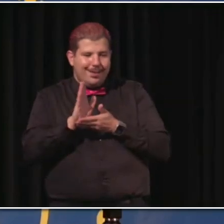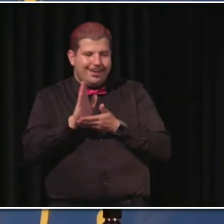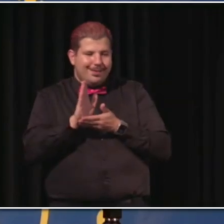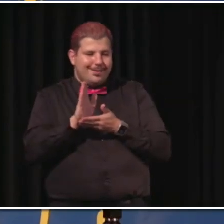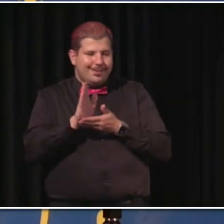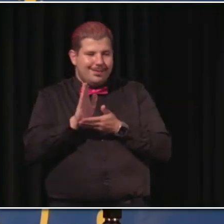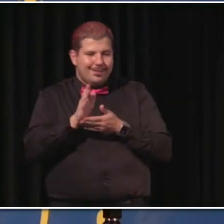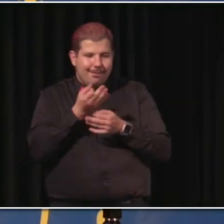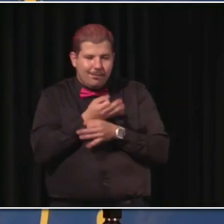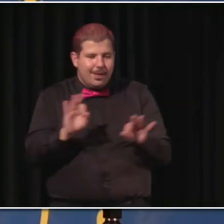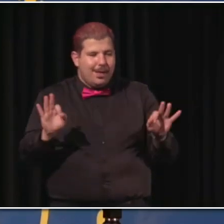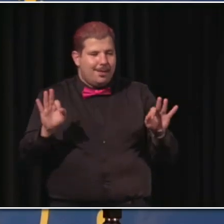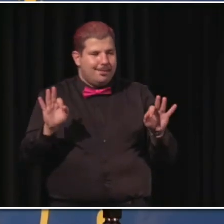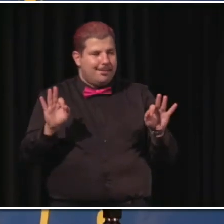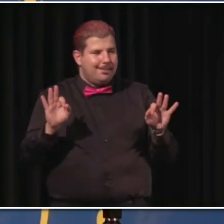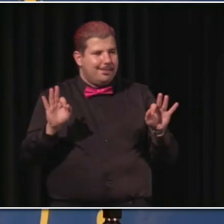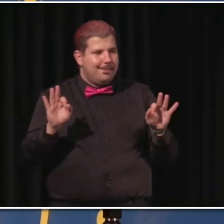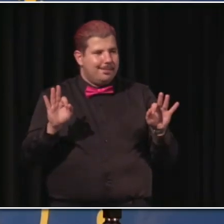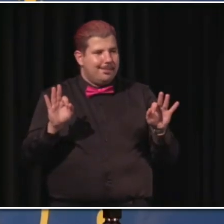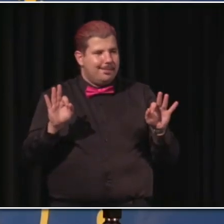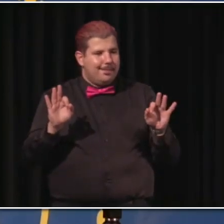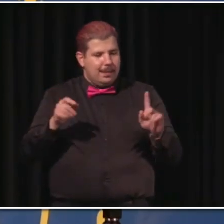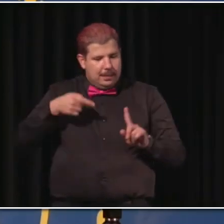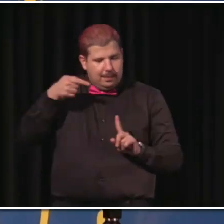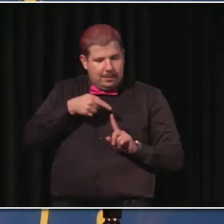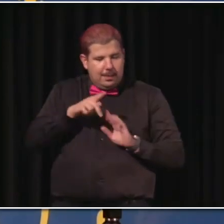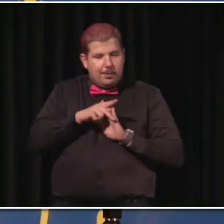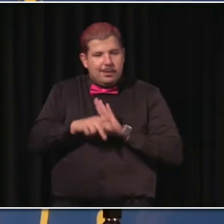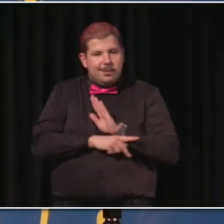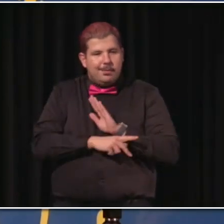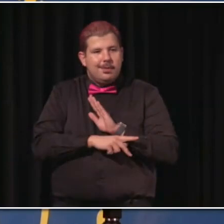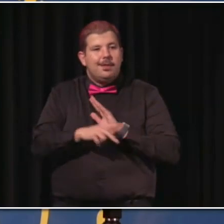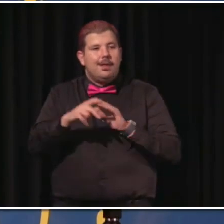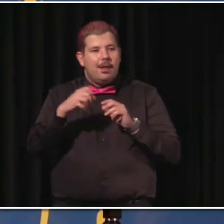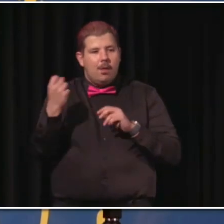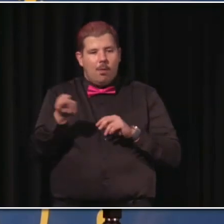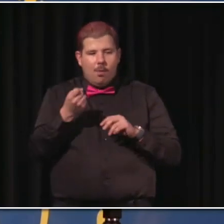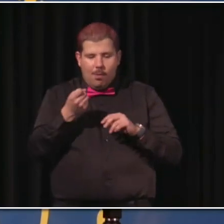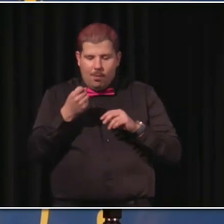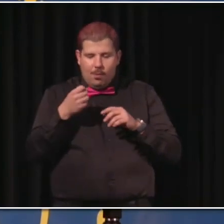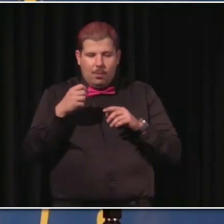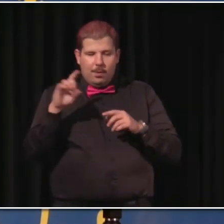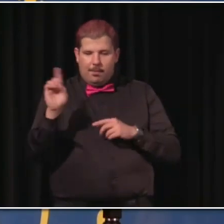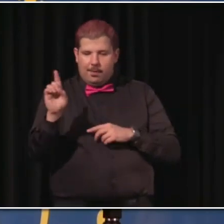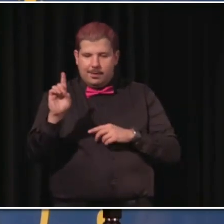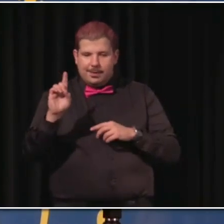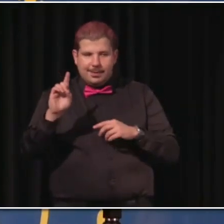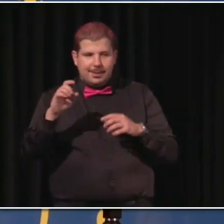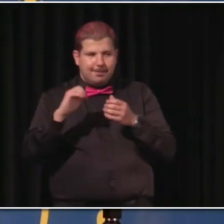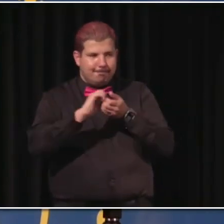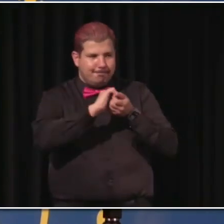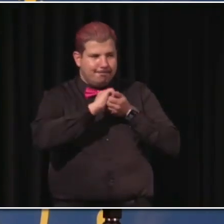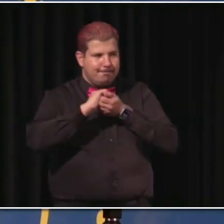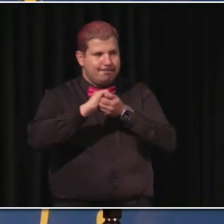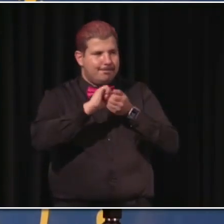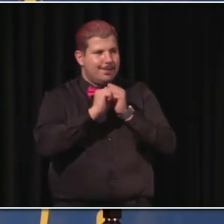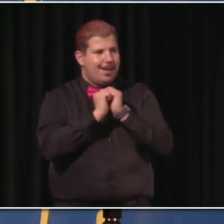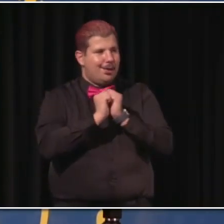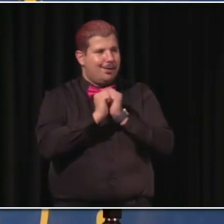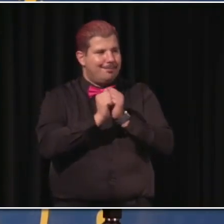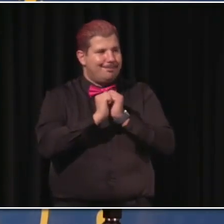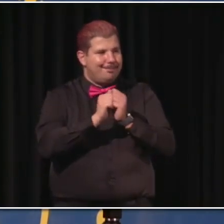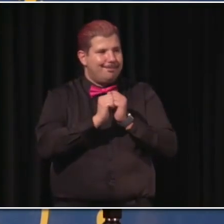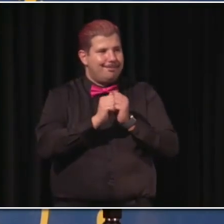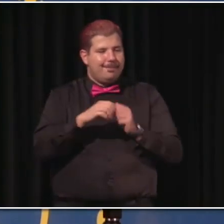our freedoms, the very principles that hold our democracy together. The